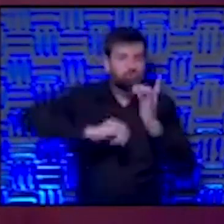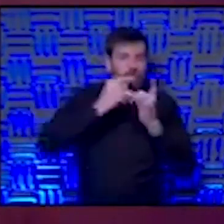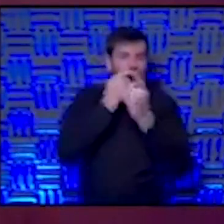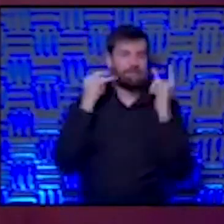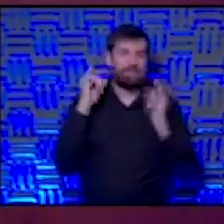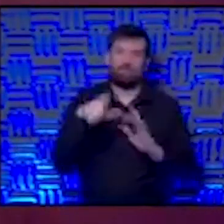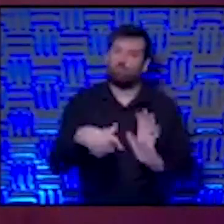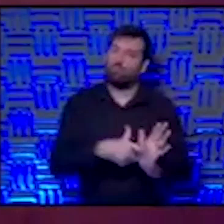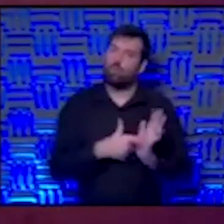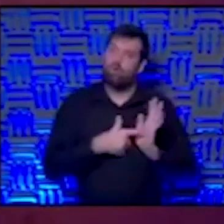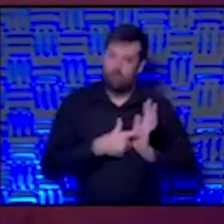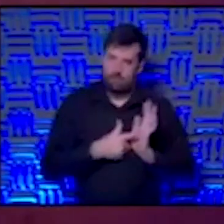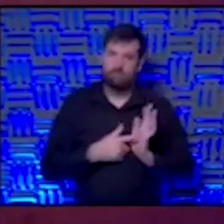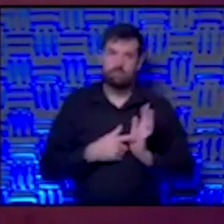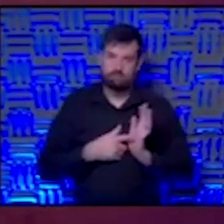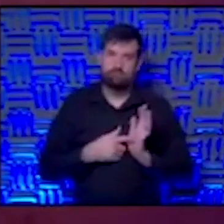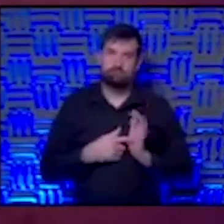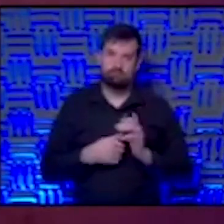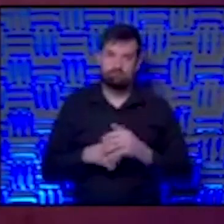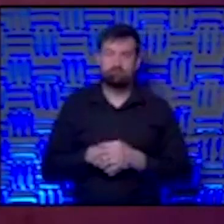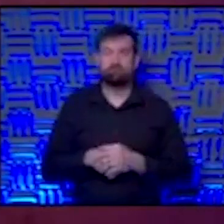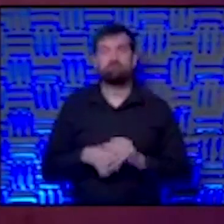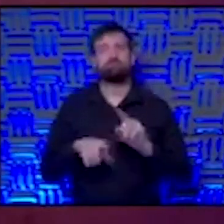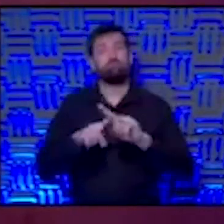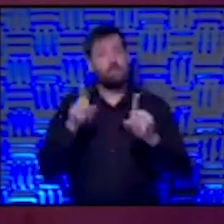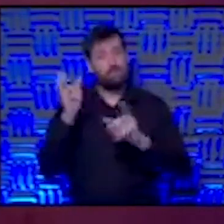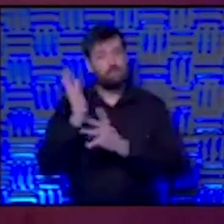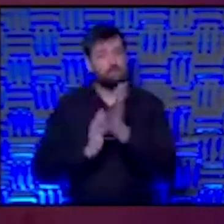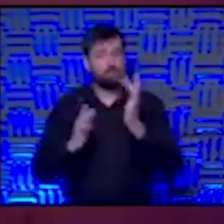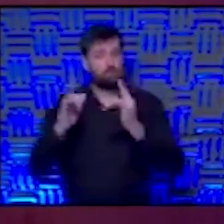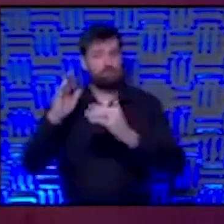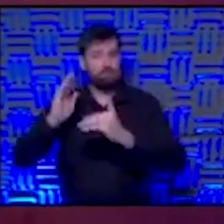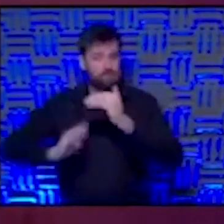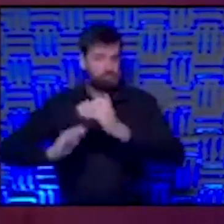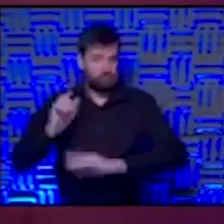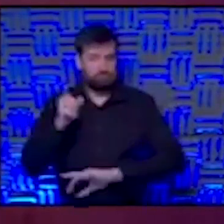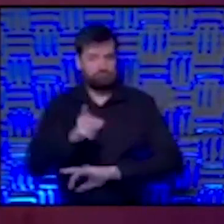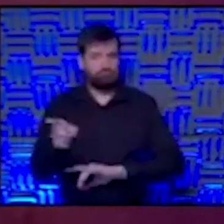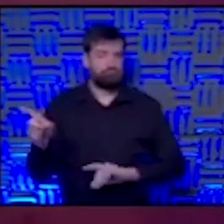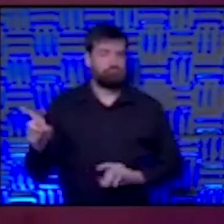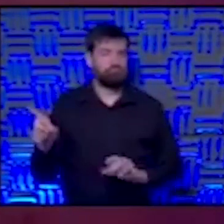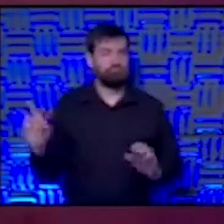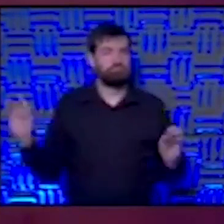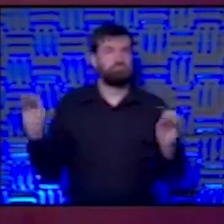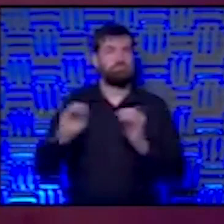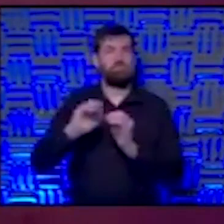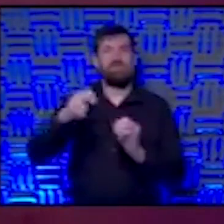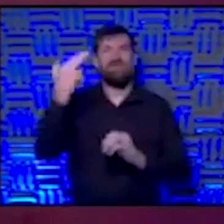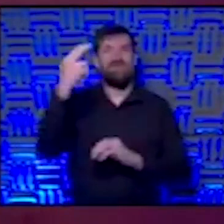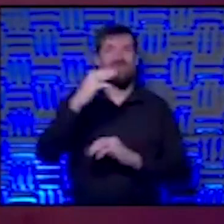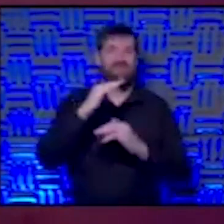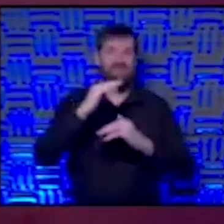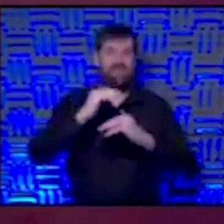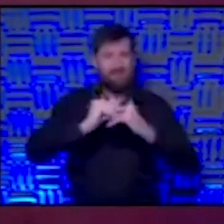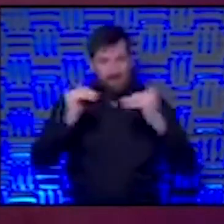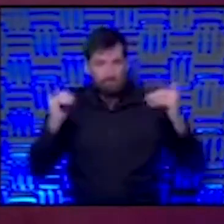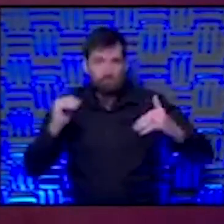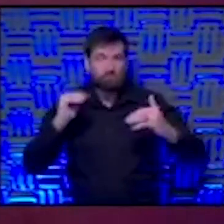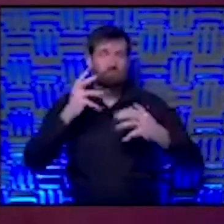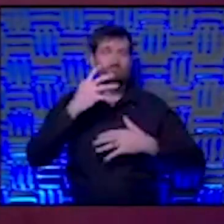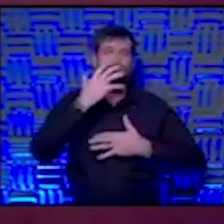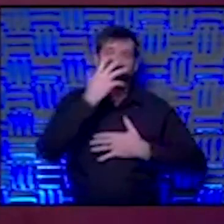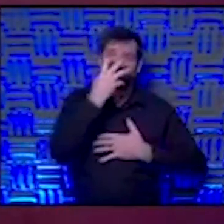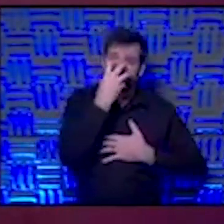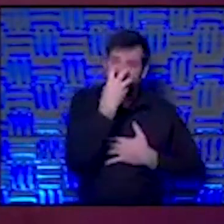requirement. But there are also facilities that are using higher level respirators, and we just have to do everything we